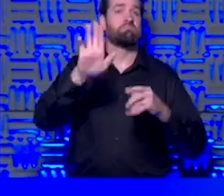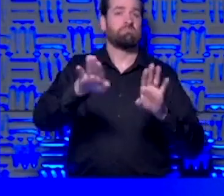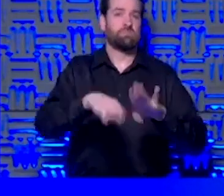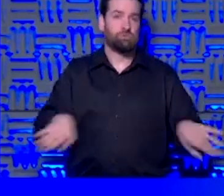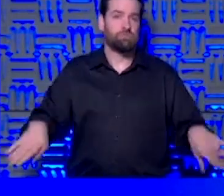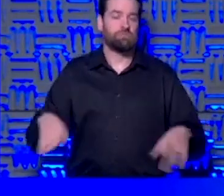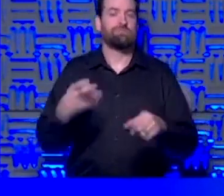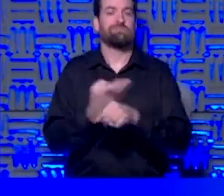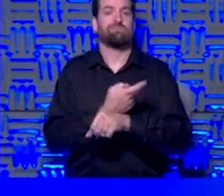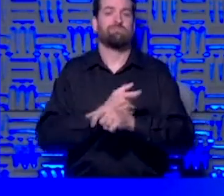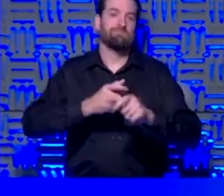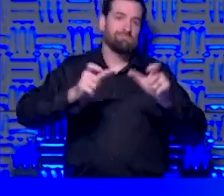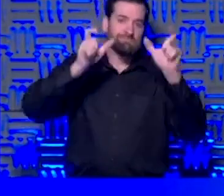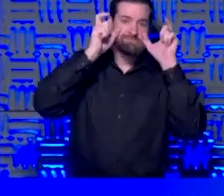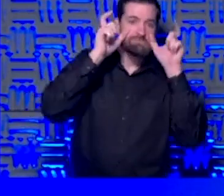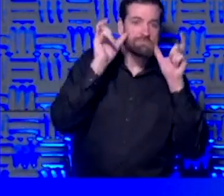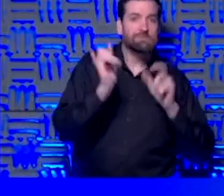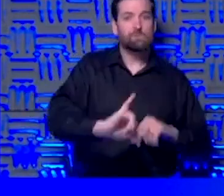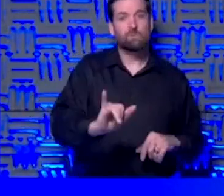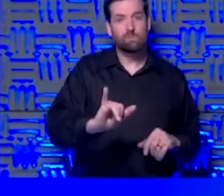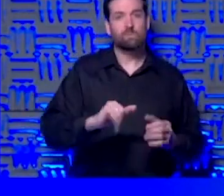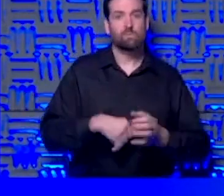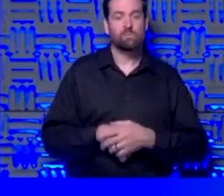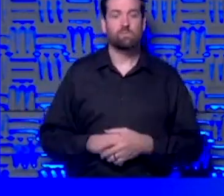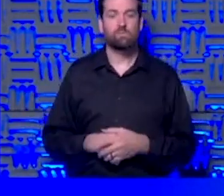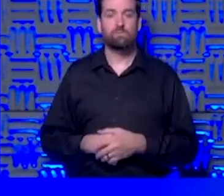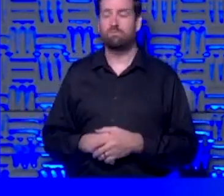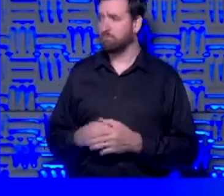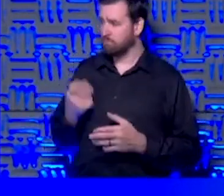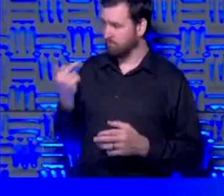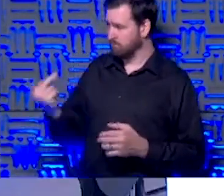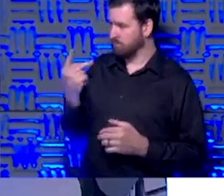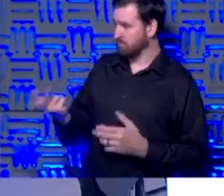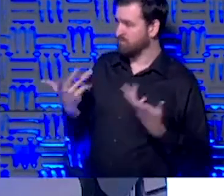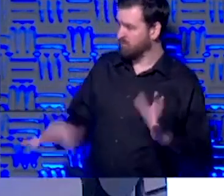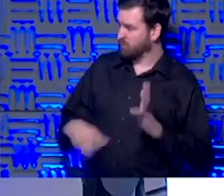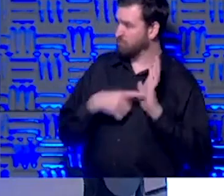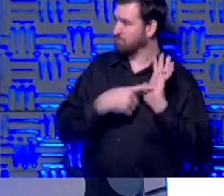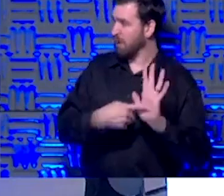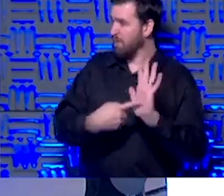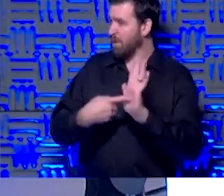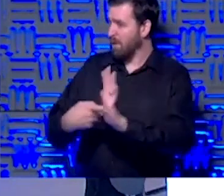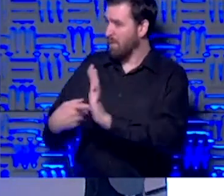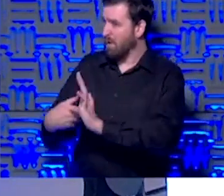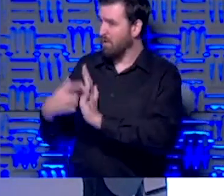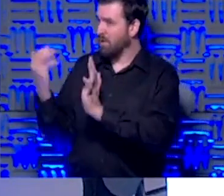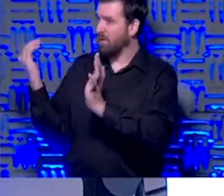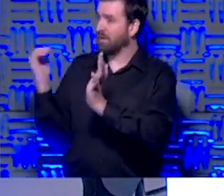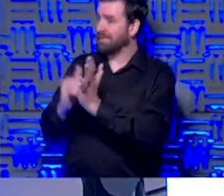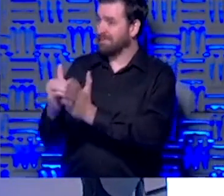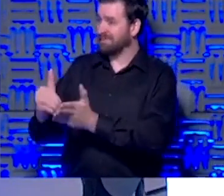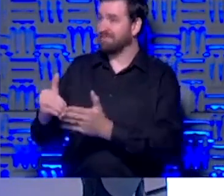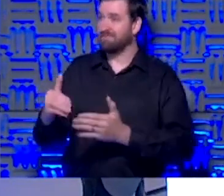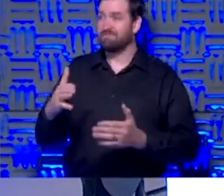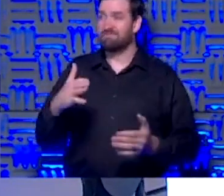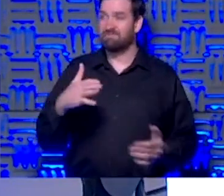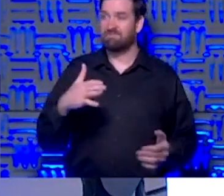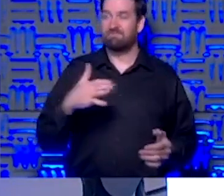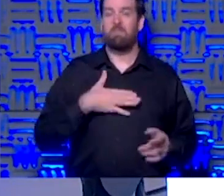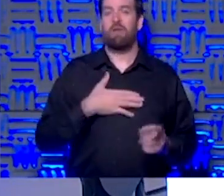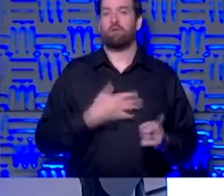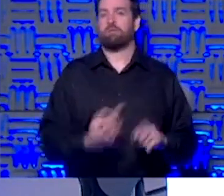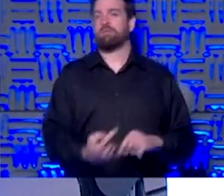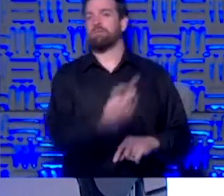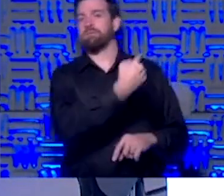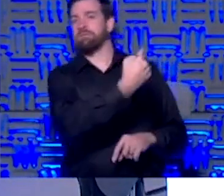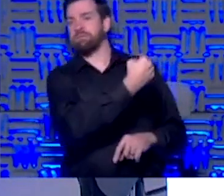eye protection or eye goggles as well. And you and I have modeled our eye goggles pretty consistently. Yes, mine are I always, there.